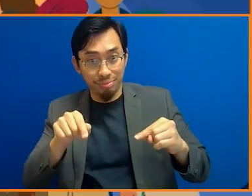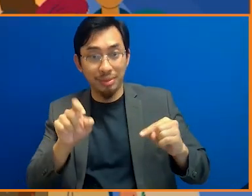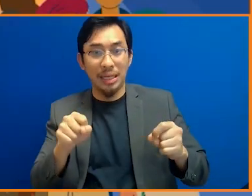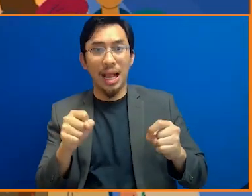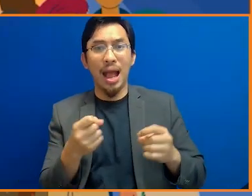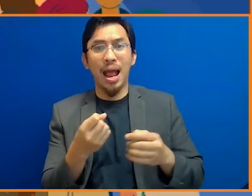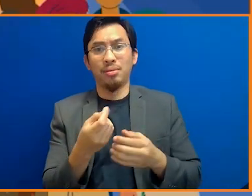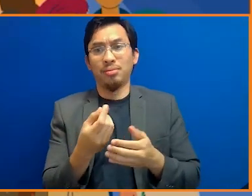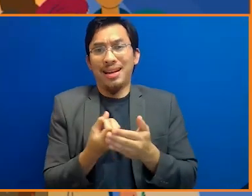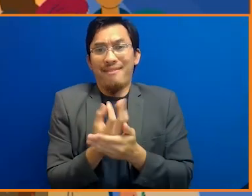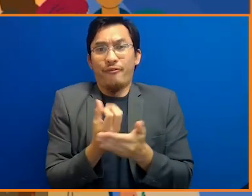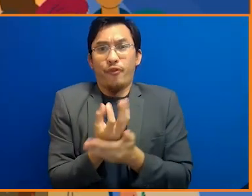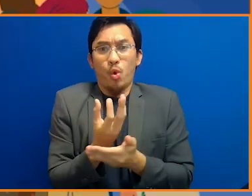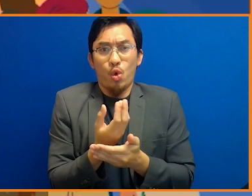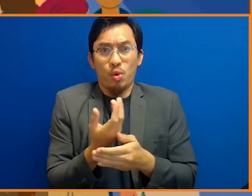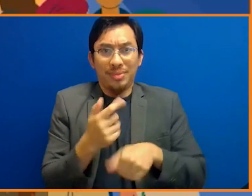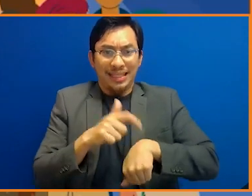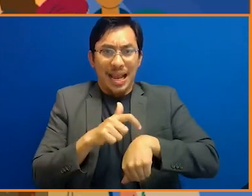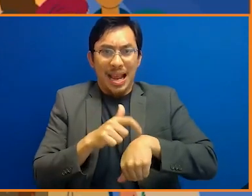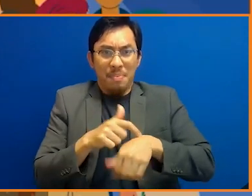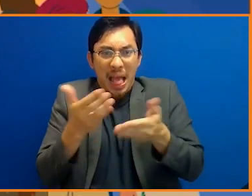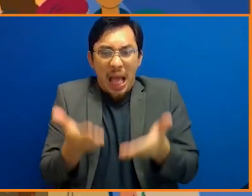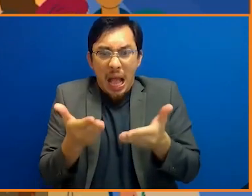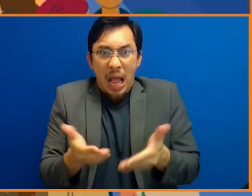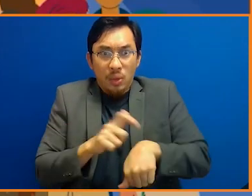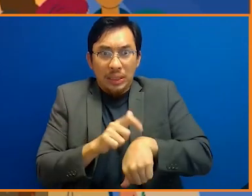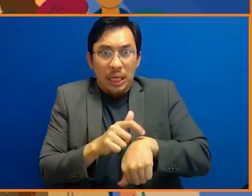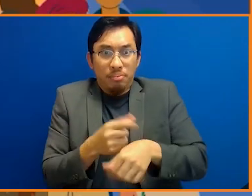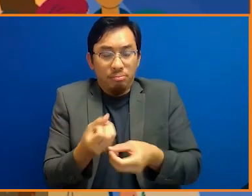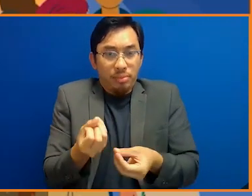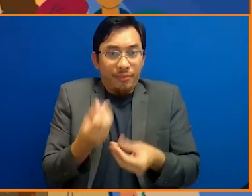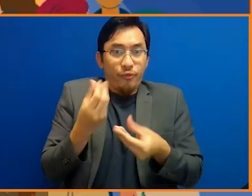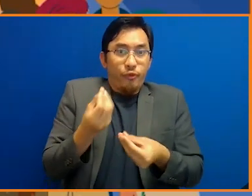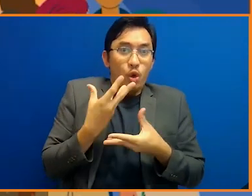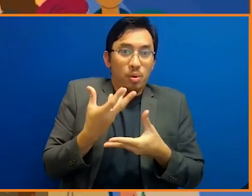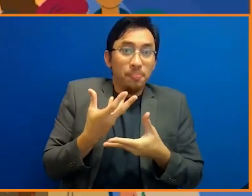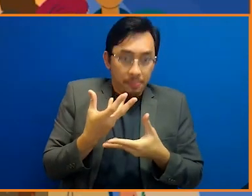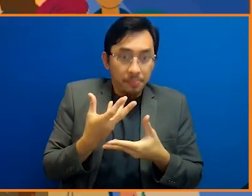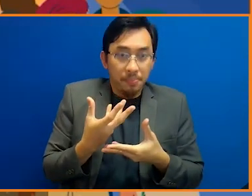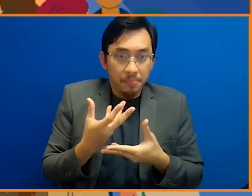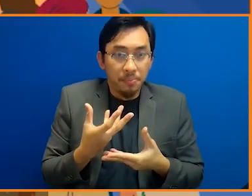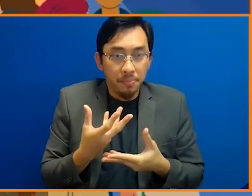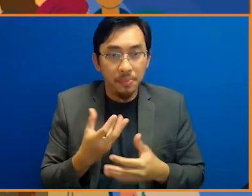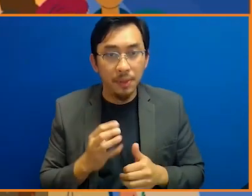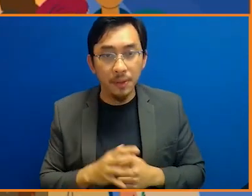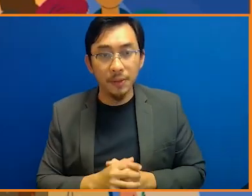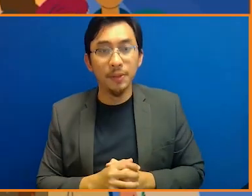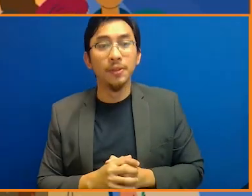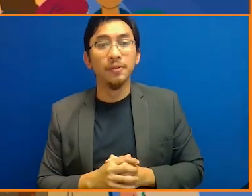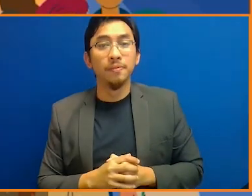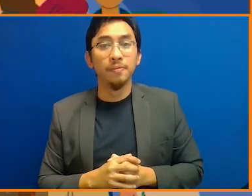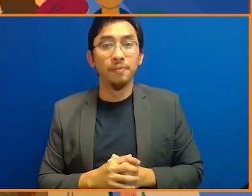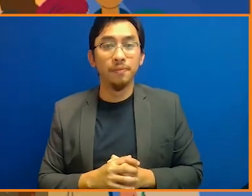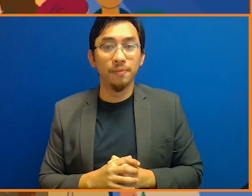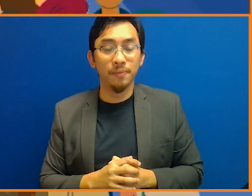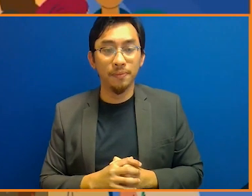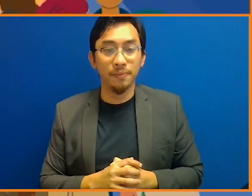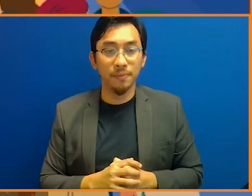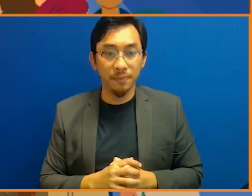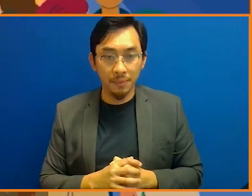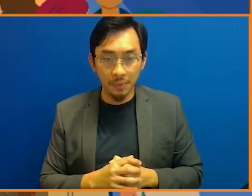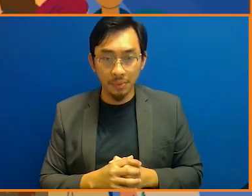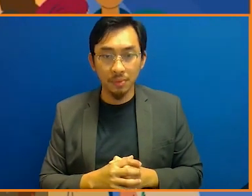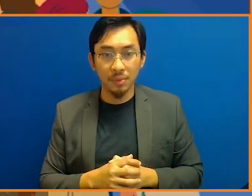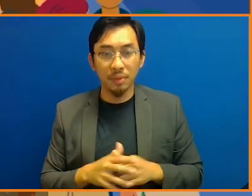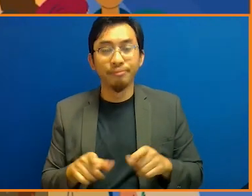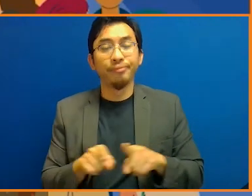observation and of course the warning in a real time. So, and also for this one, it's